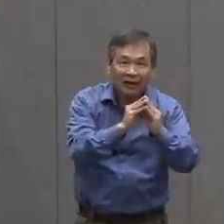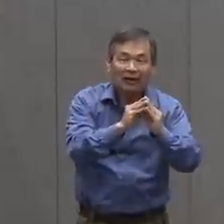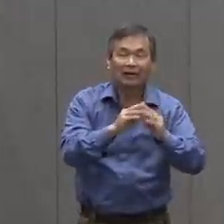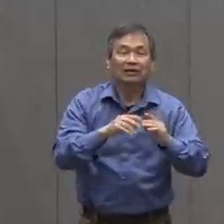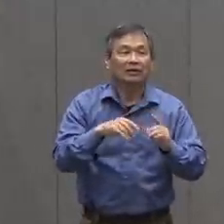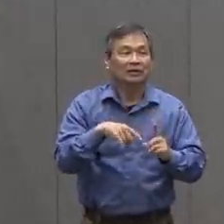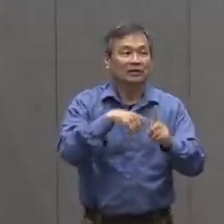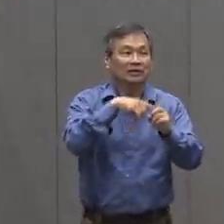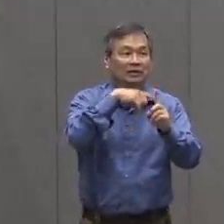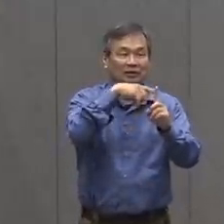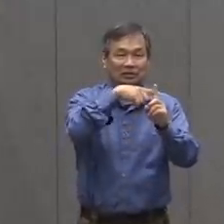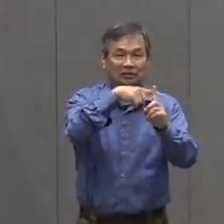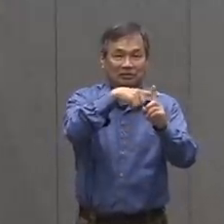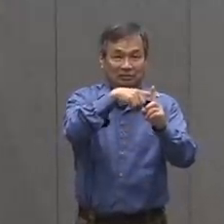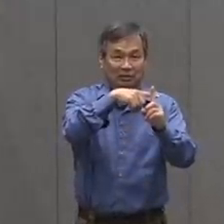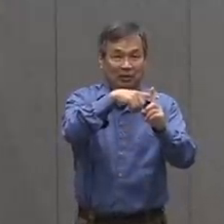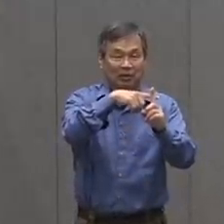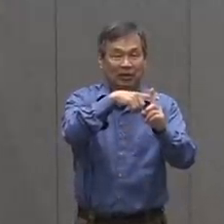And this is for addition.